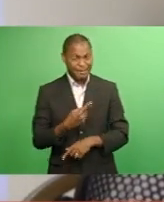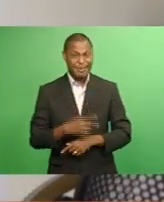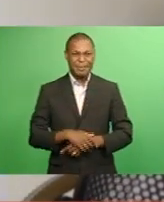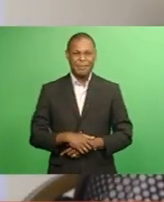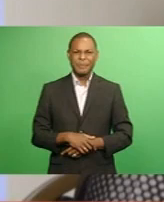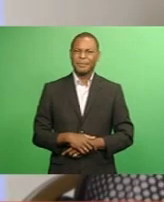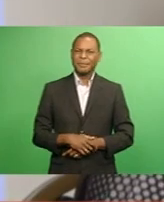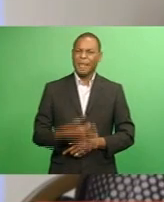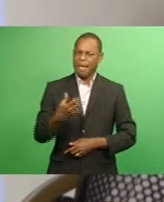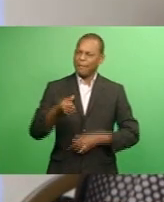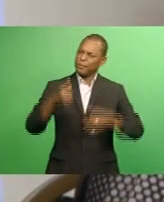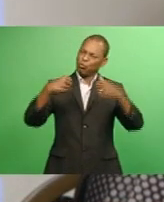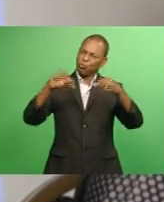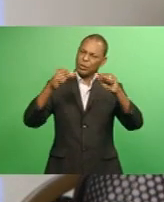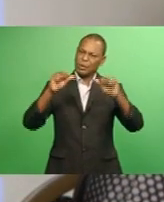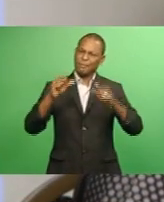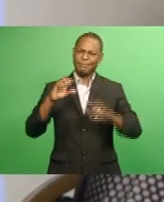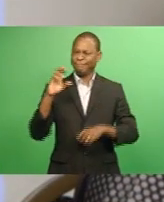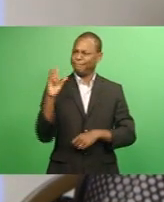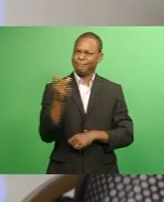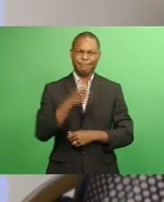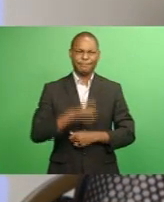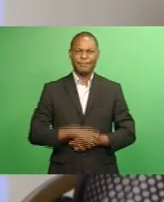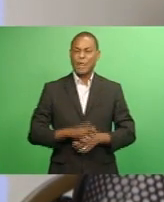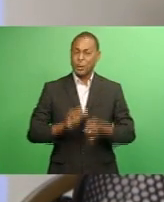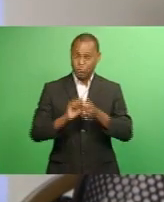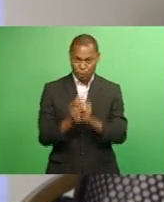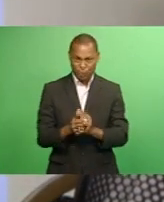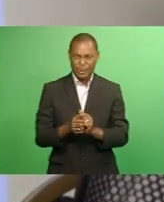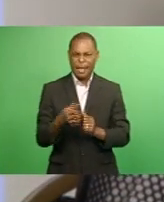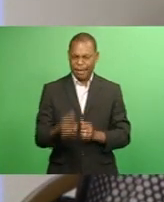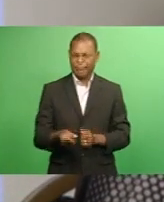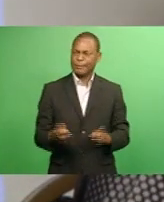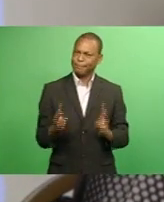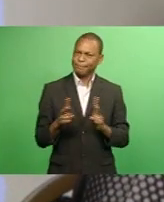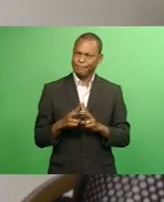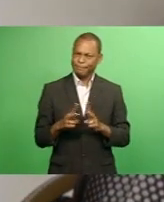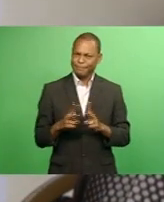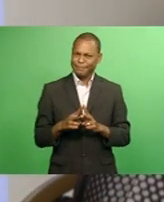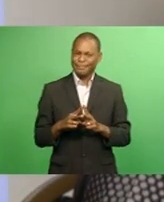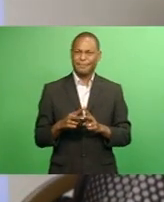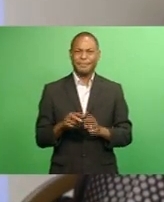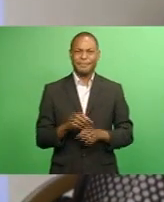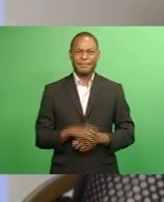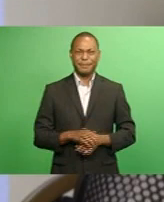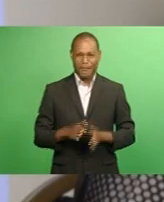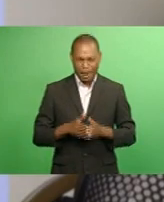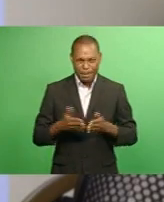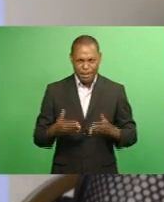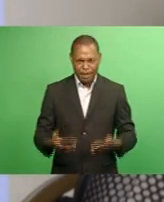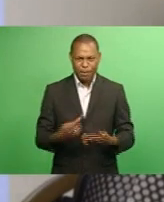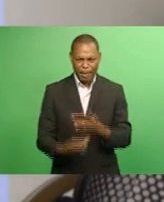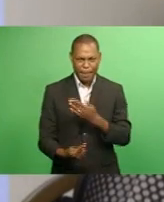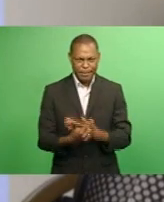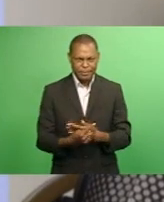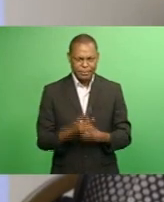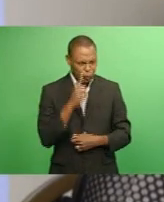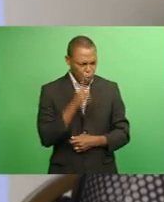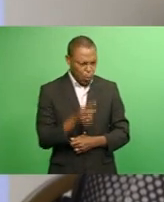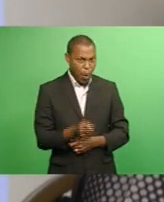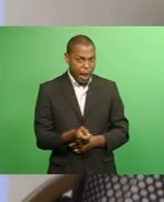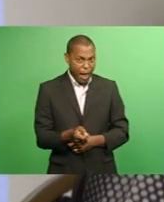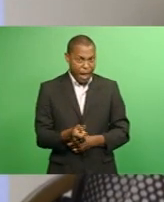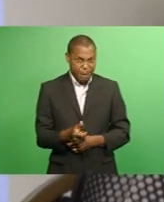success in sports, and that is where our key partnership lies in terms of looking after our